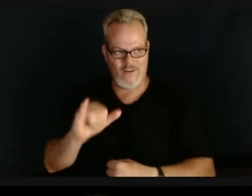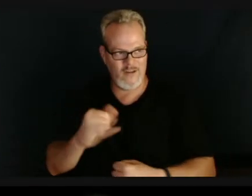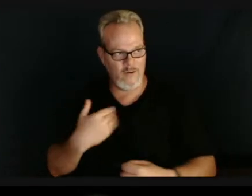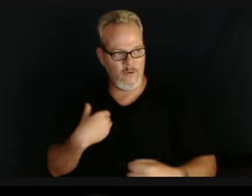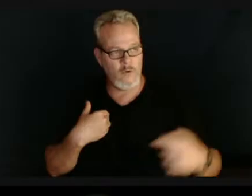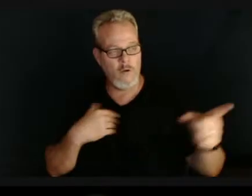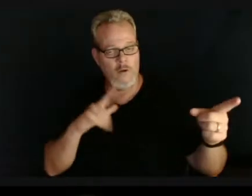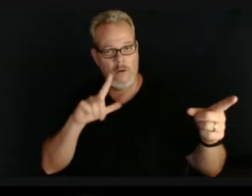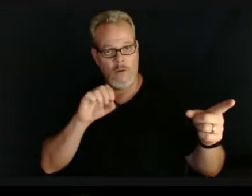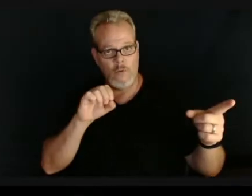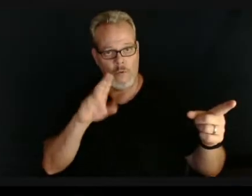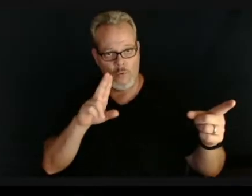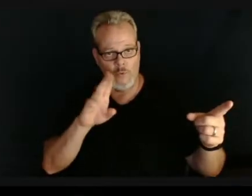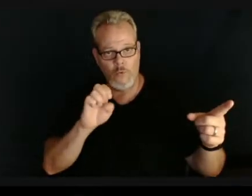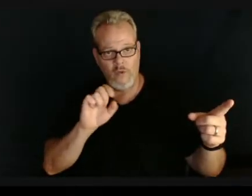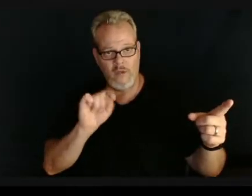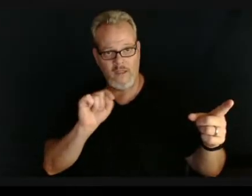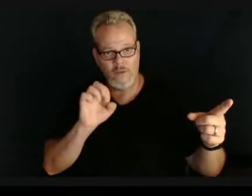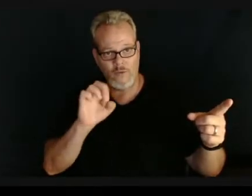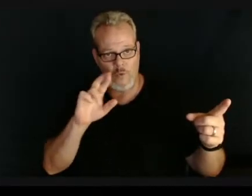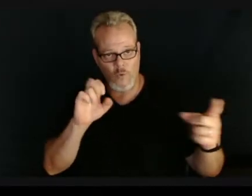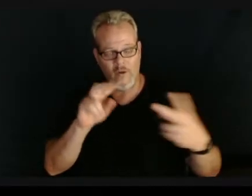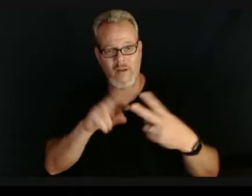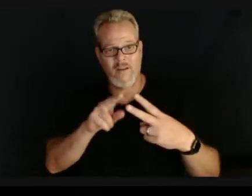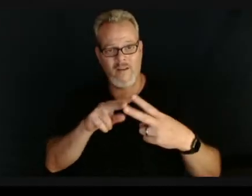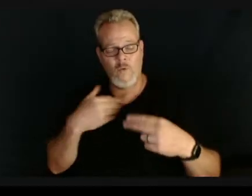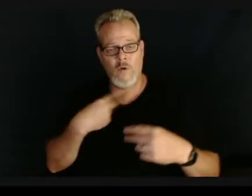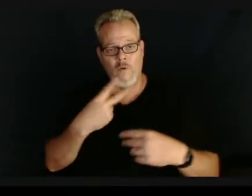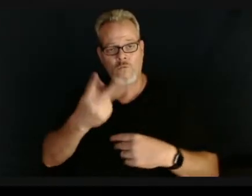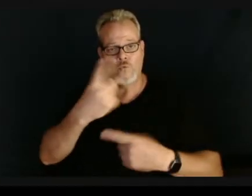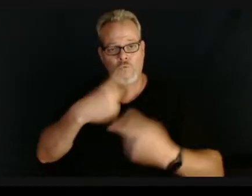interpreters. Mahalo as always to Dano and Carrie Kaufman,